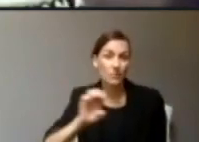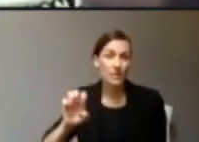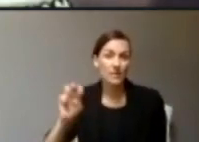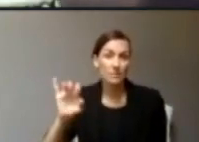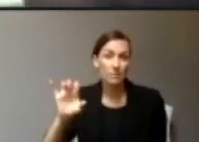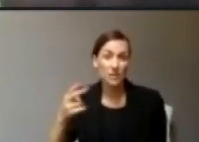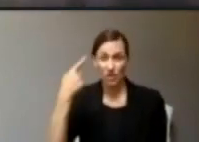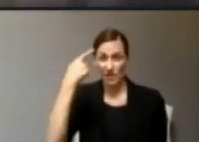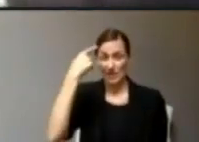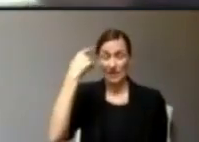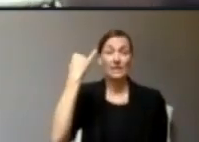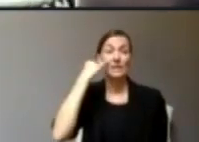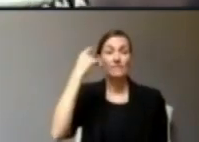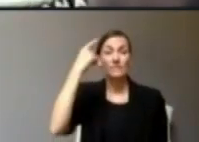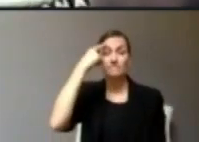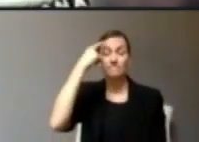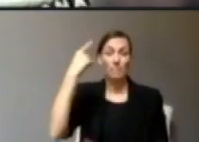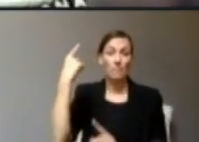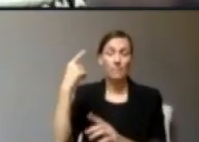signal there,